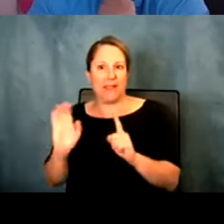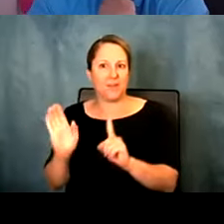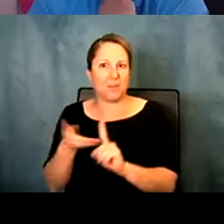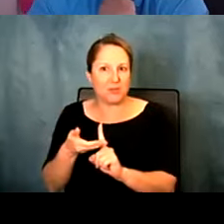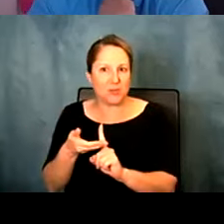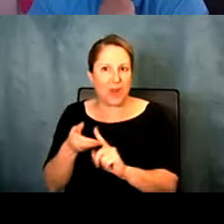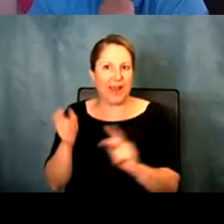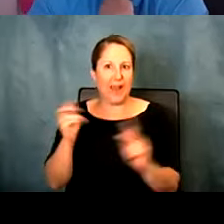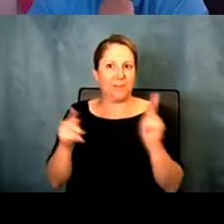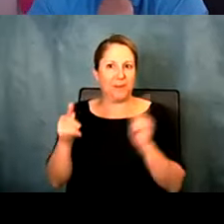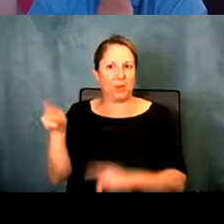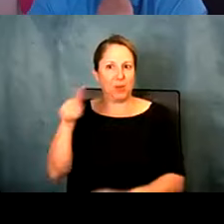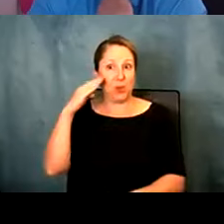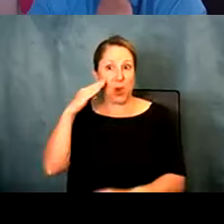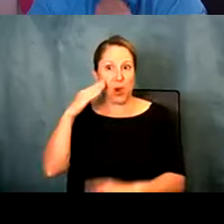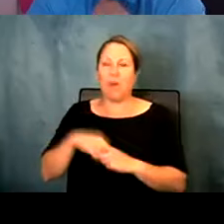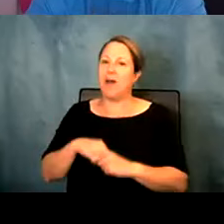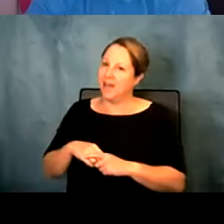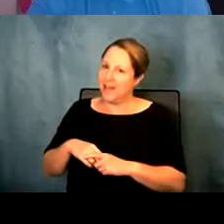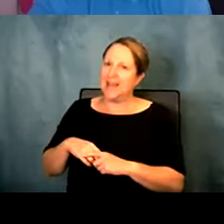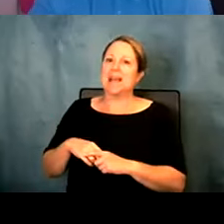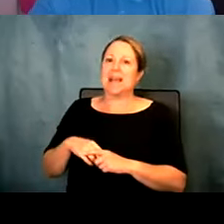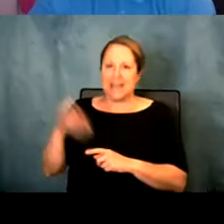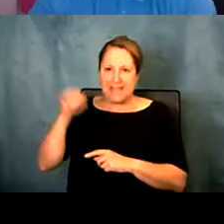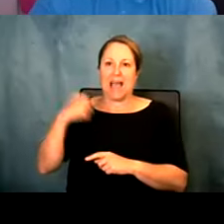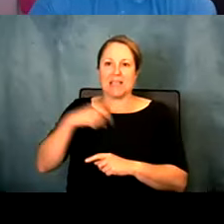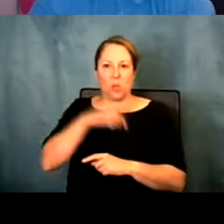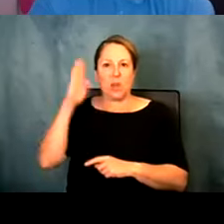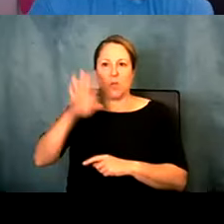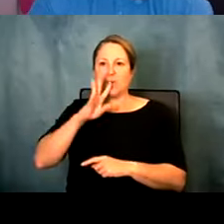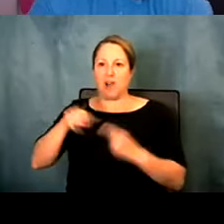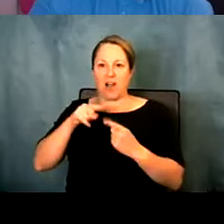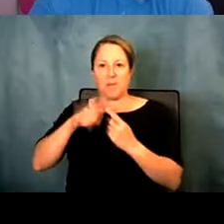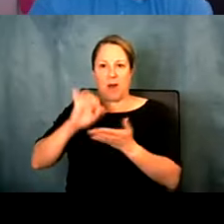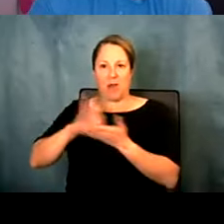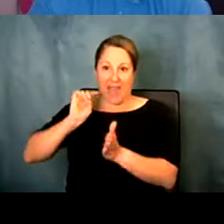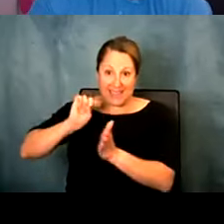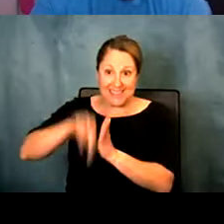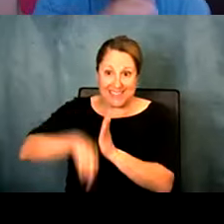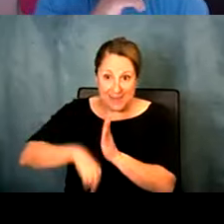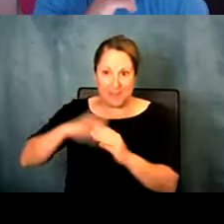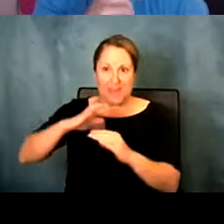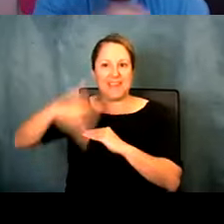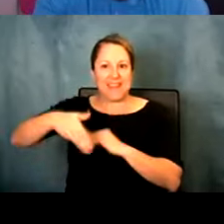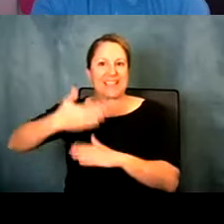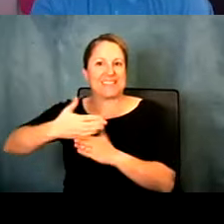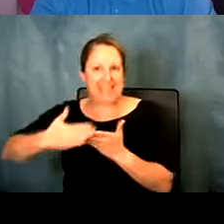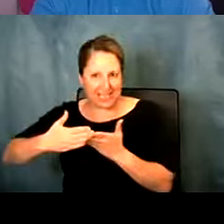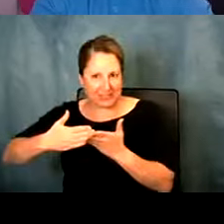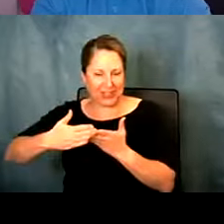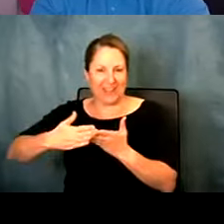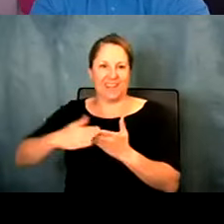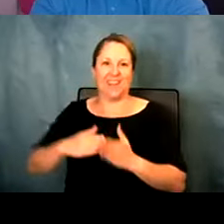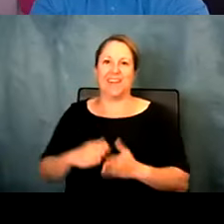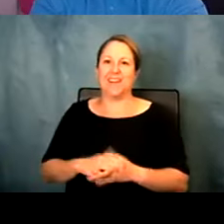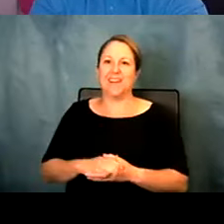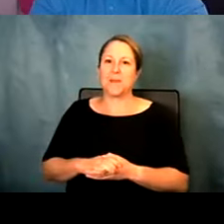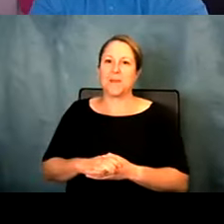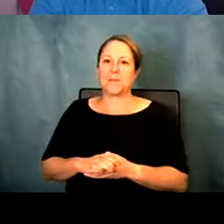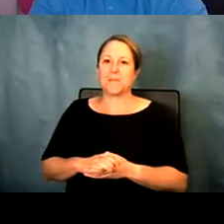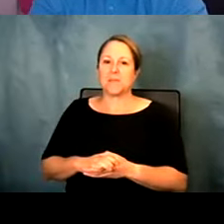Yeah, and we're going to dive into this in some detail for this next part. So I won't spend too much time on it just